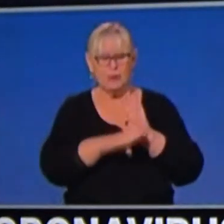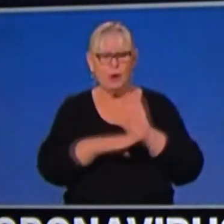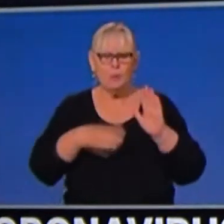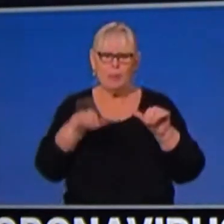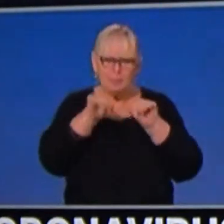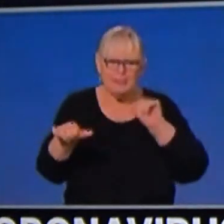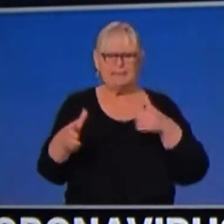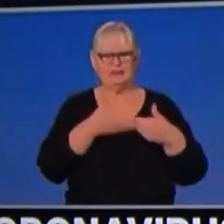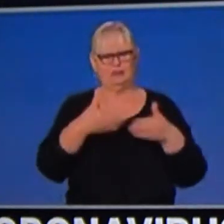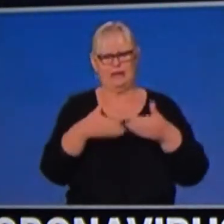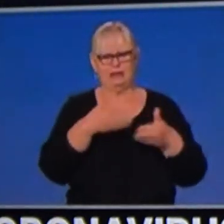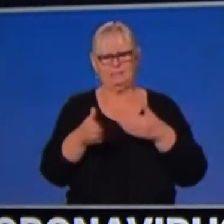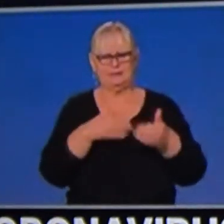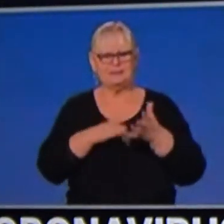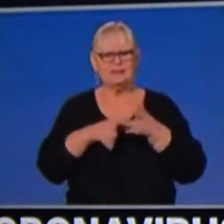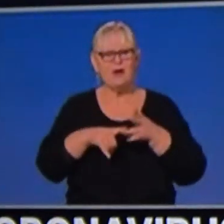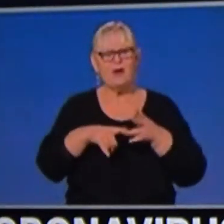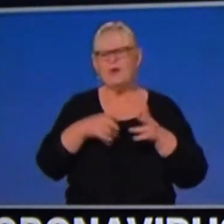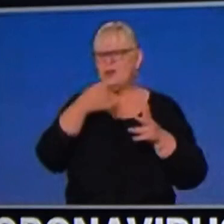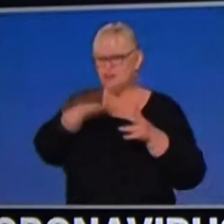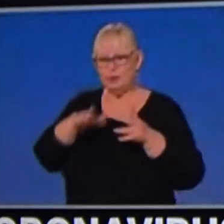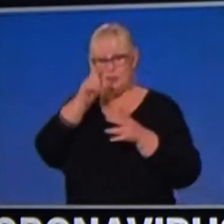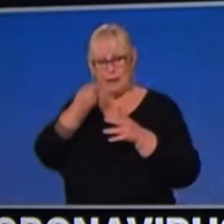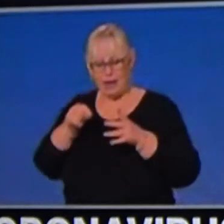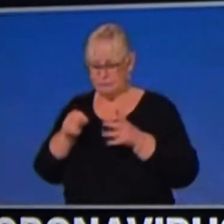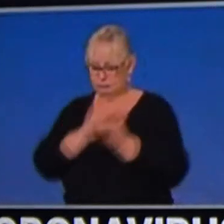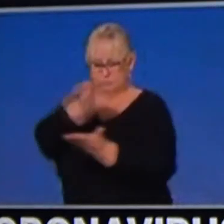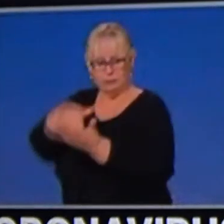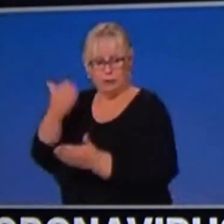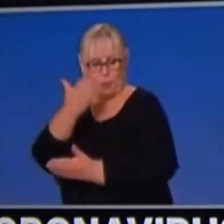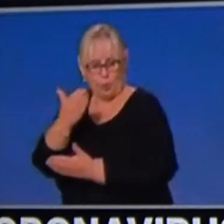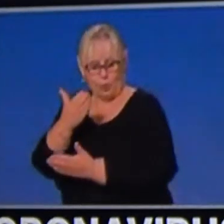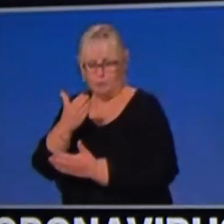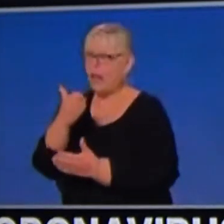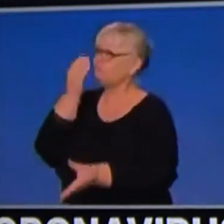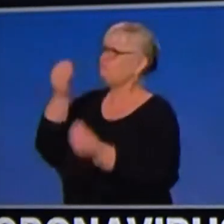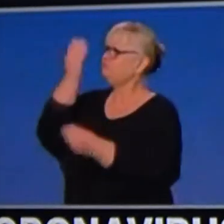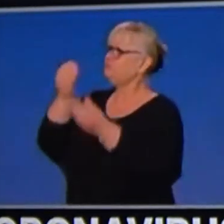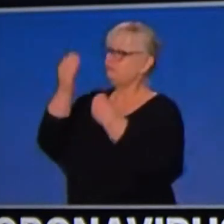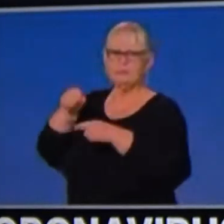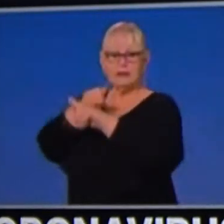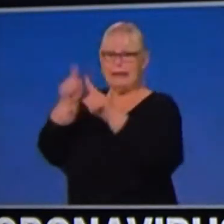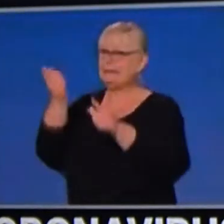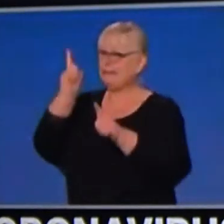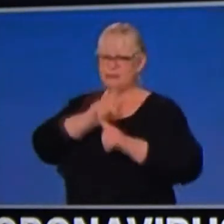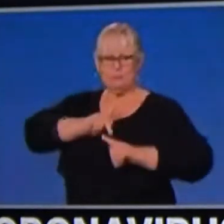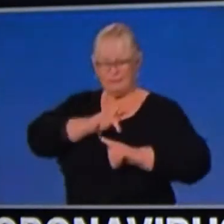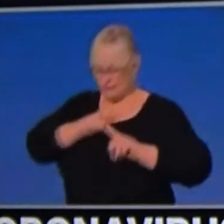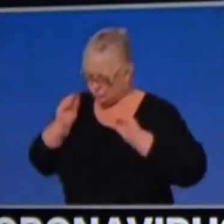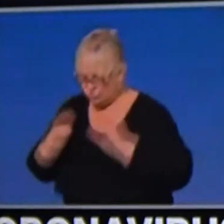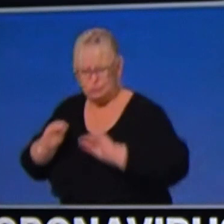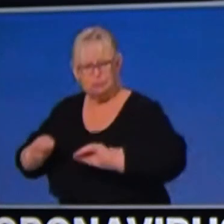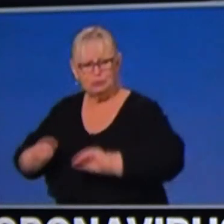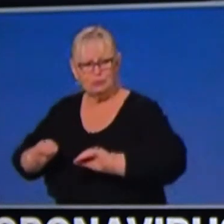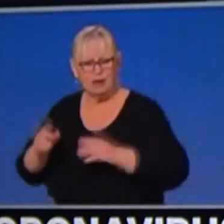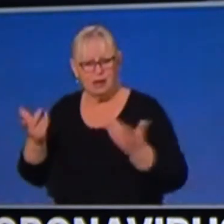best of arrangements, for children to be able to be taught at school by professional teachers. That's the clear